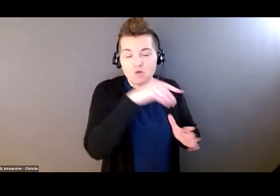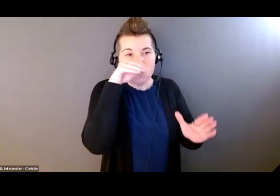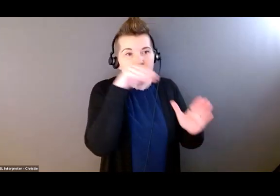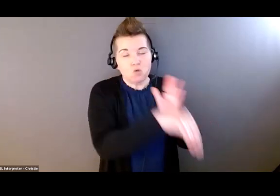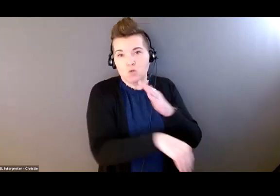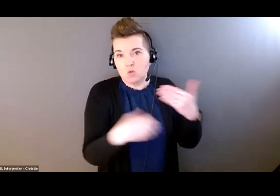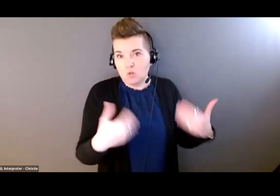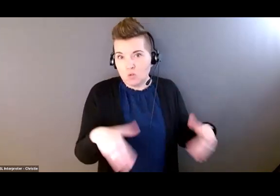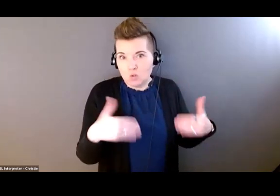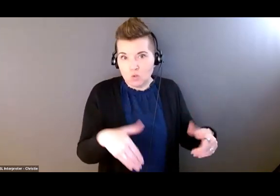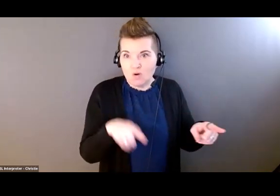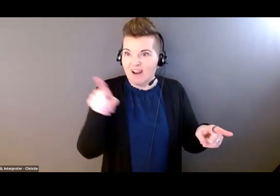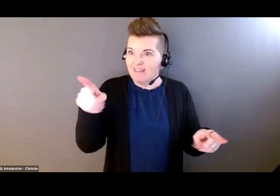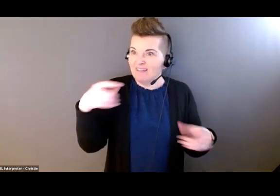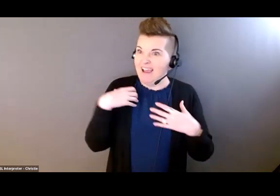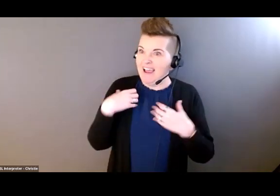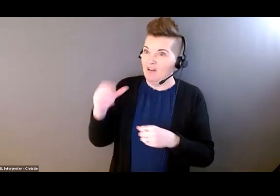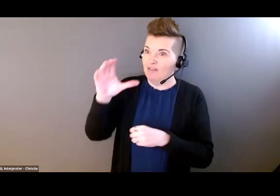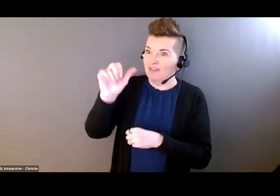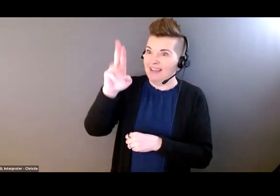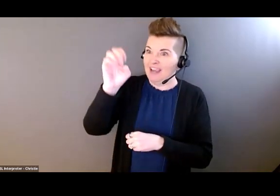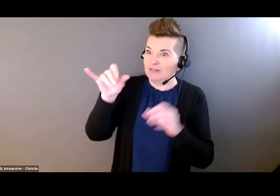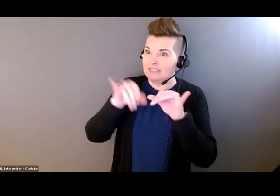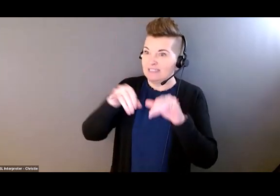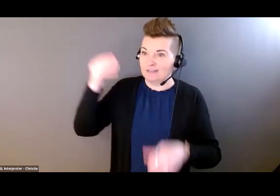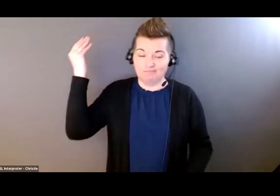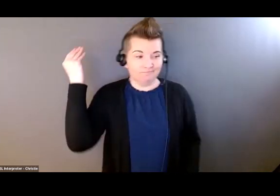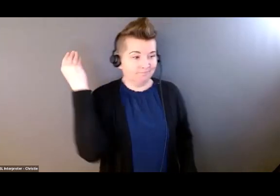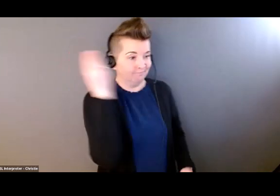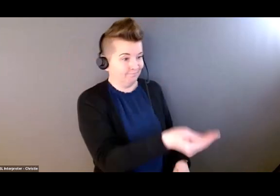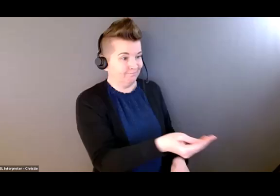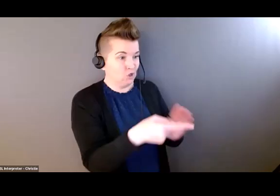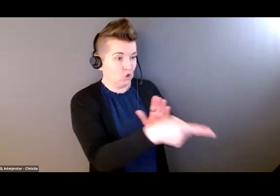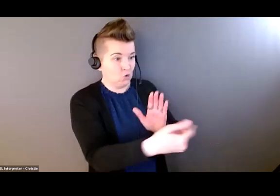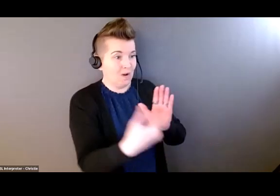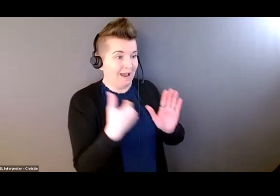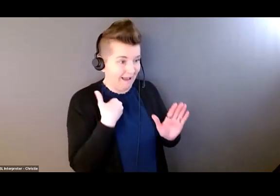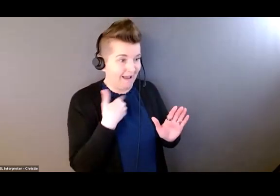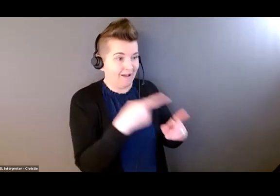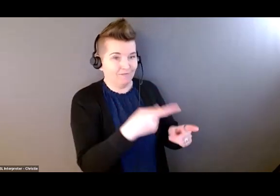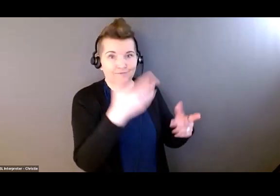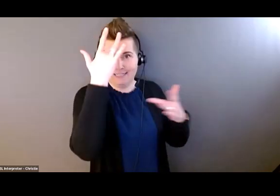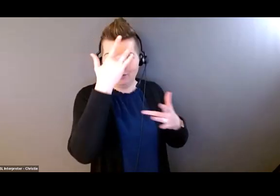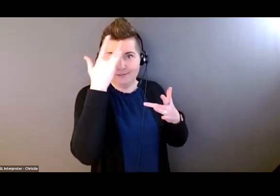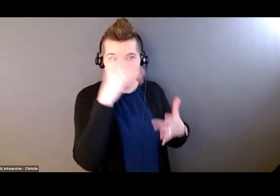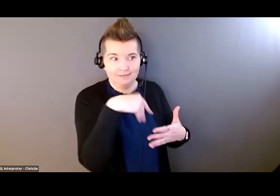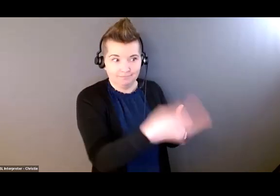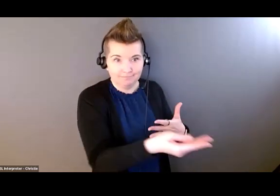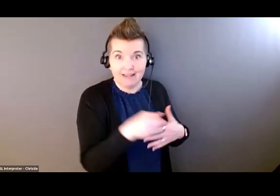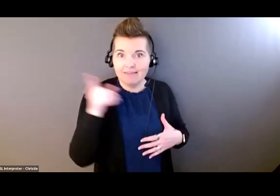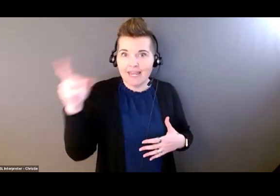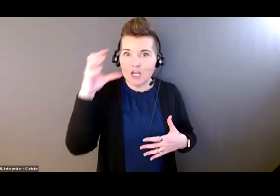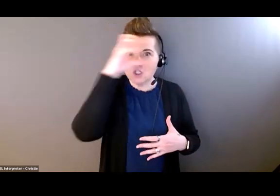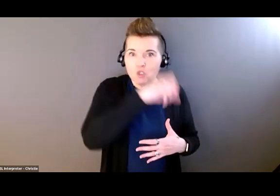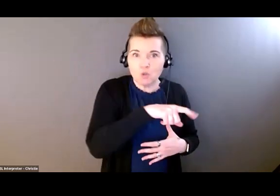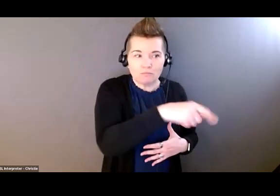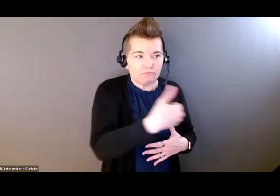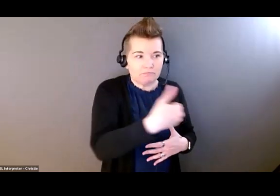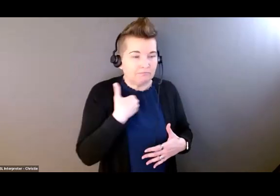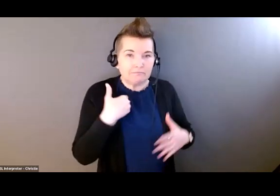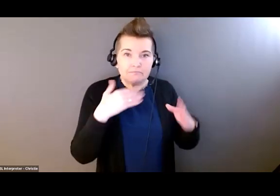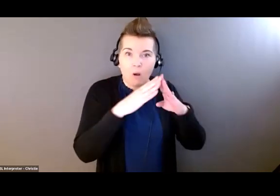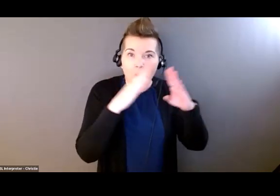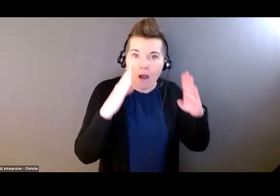survival strategies built from incredibly hard lives. And then a healthcare system hands them a diagnosis, and that, of course,